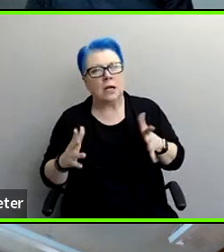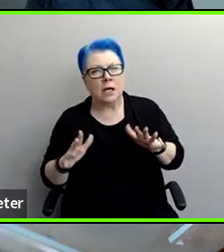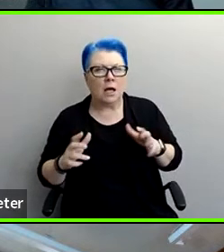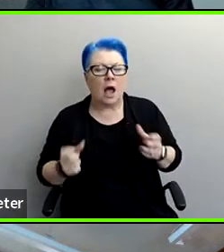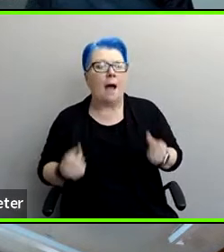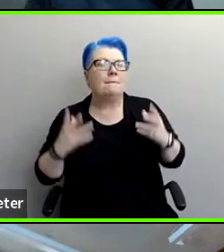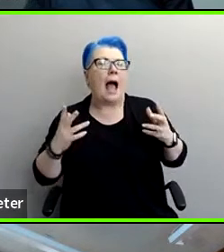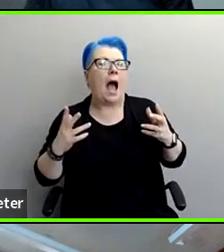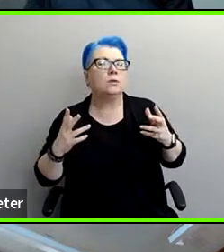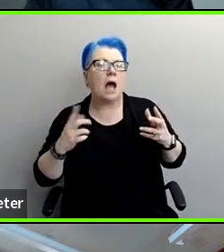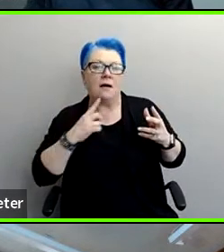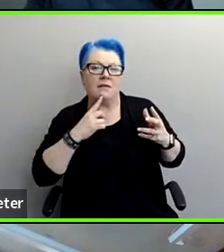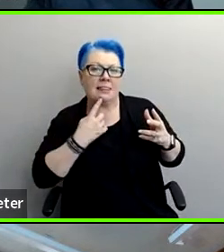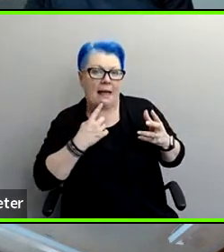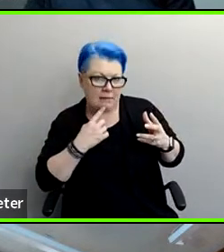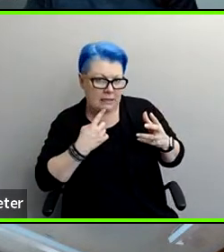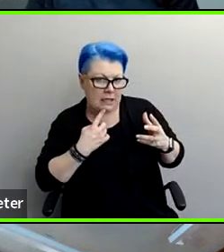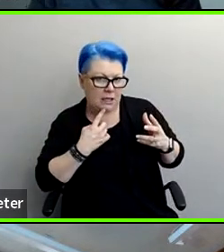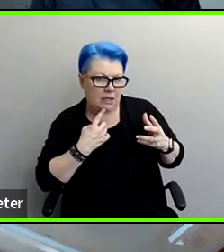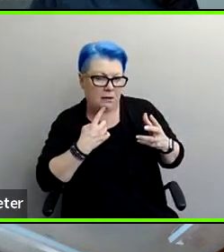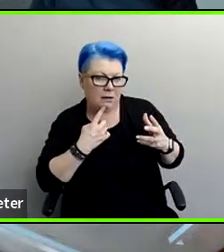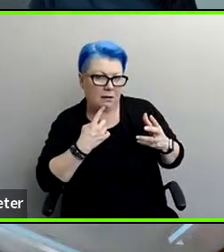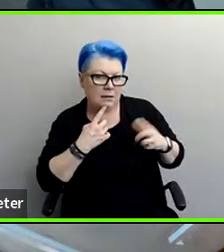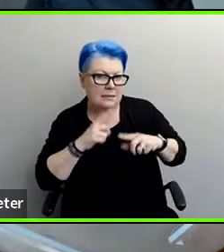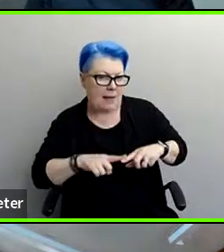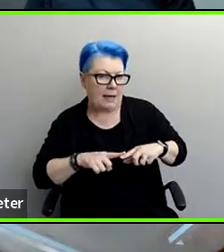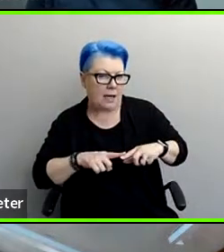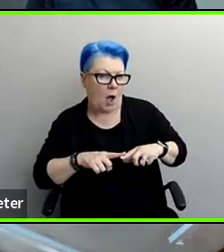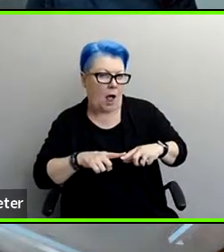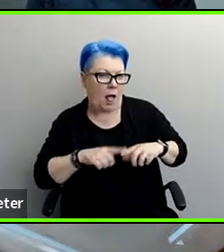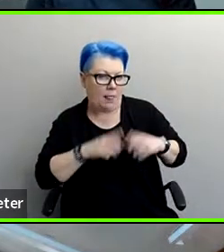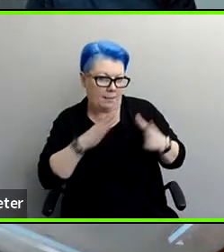different amount of levity to that plan, I guess.